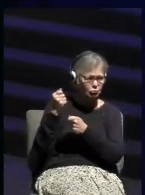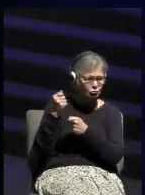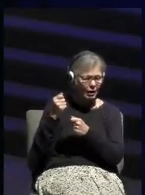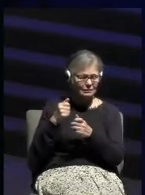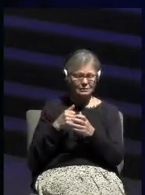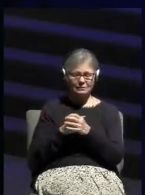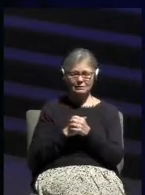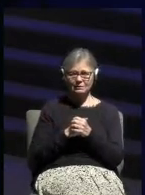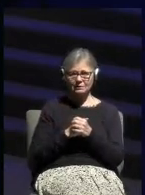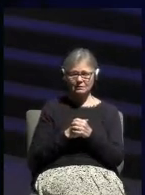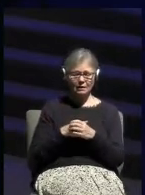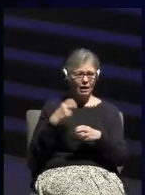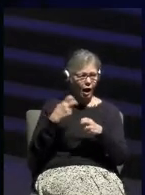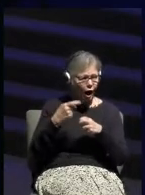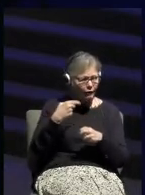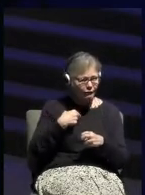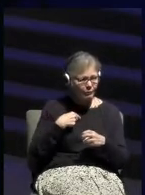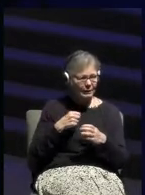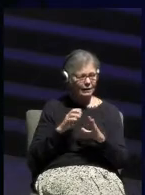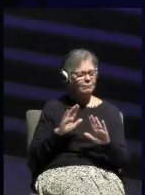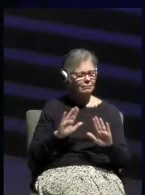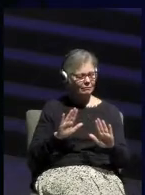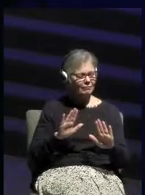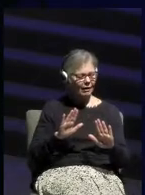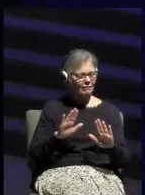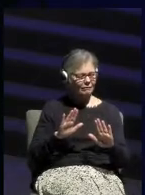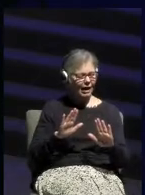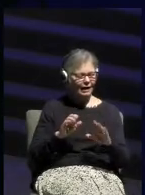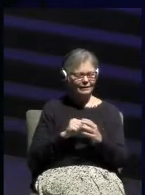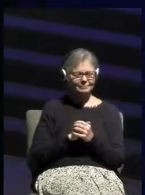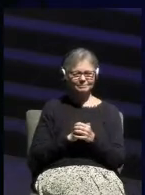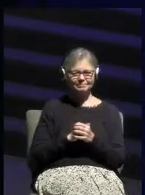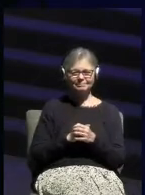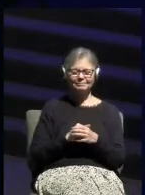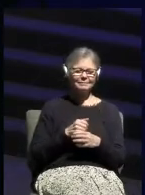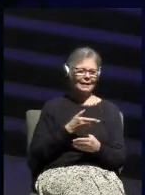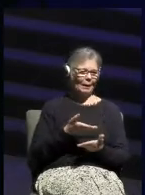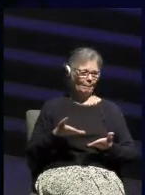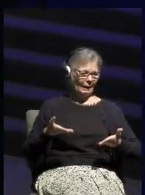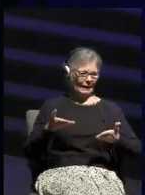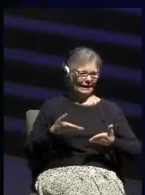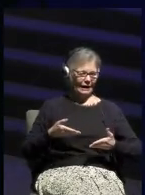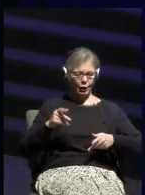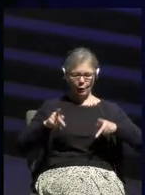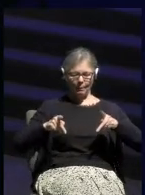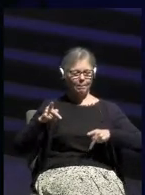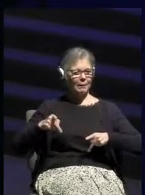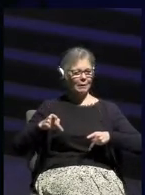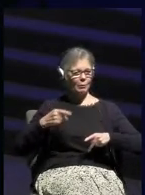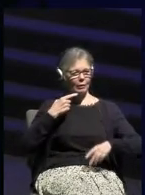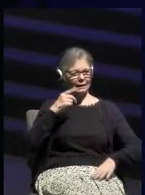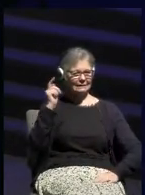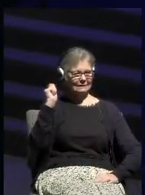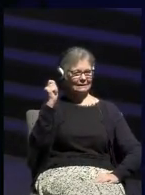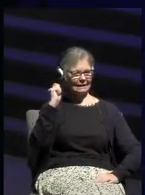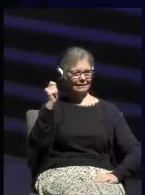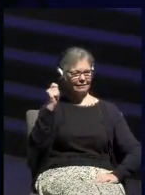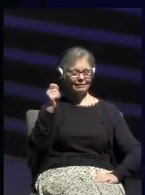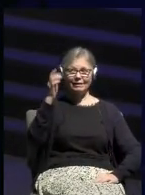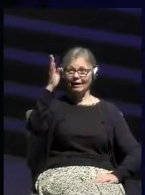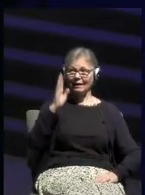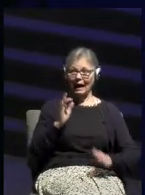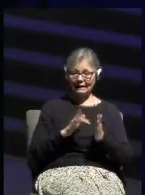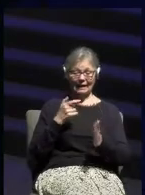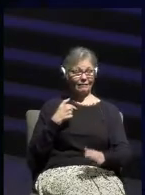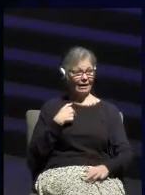you're a little skittish. I want you to know that you're surrounded by people here today that can testify that God has never taken